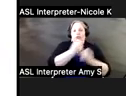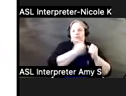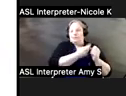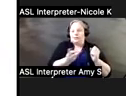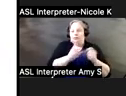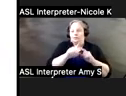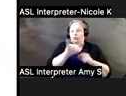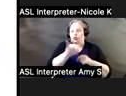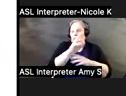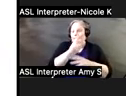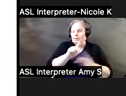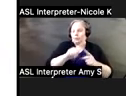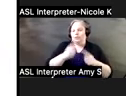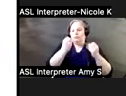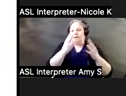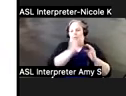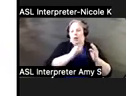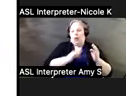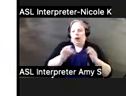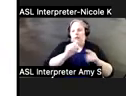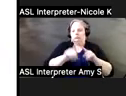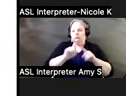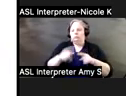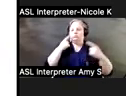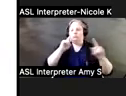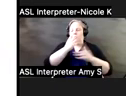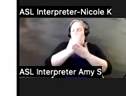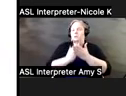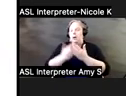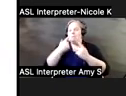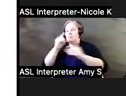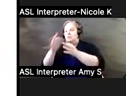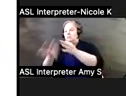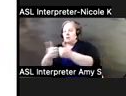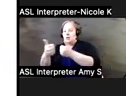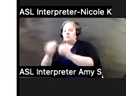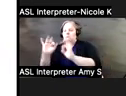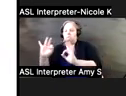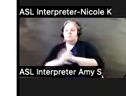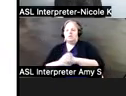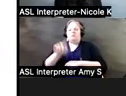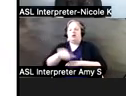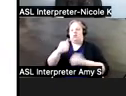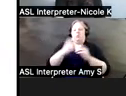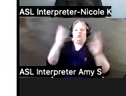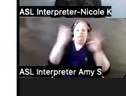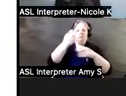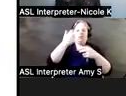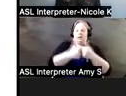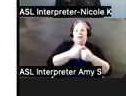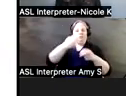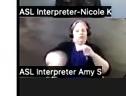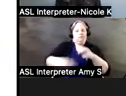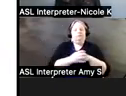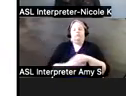effectively. So like I said, it works well for some simpler games, which we'll talk more about later. Some really good things I think about the